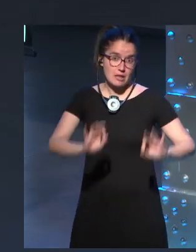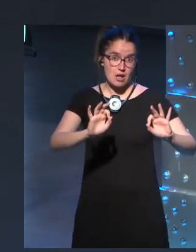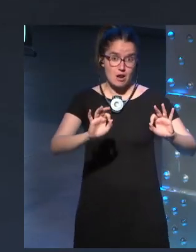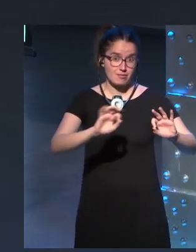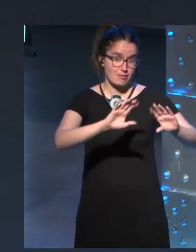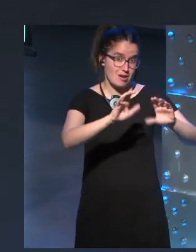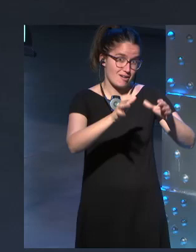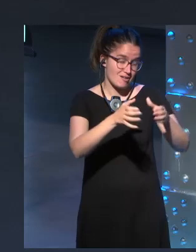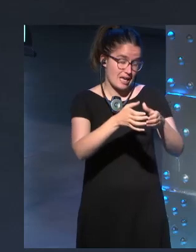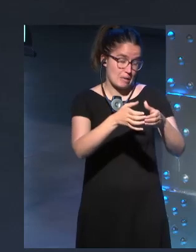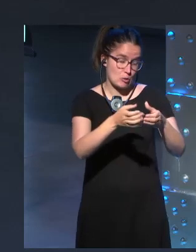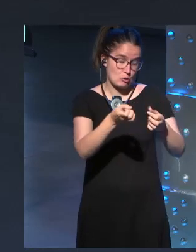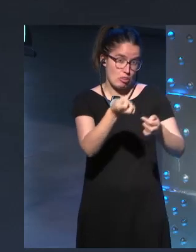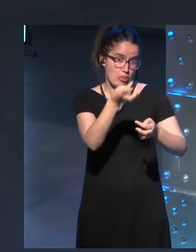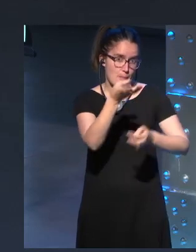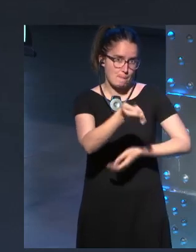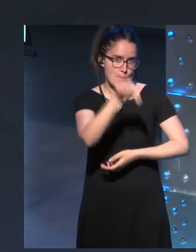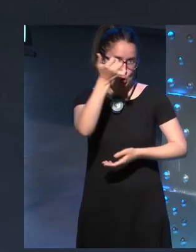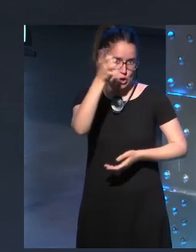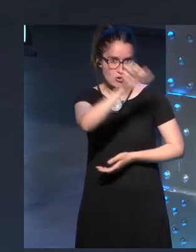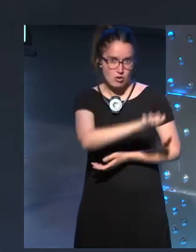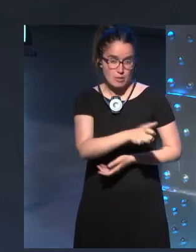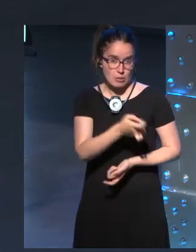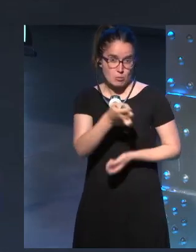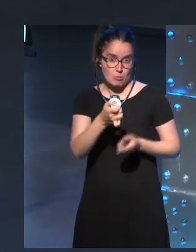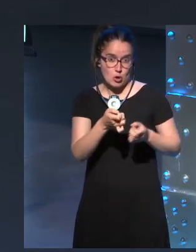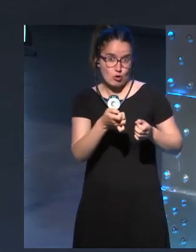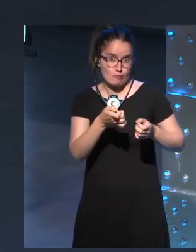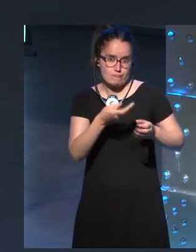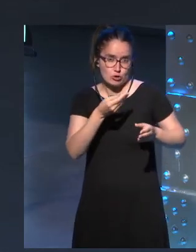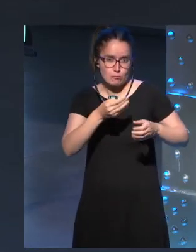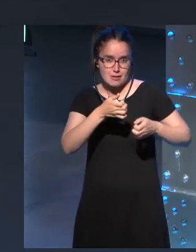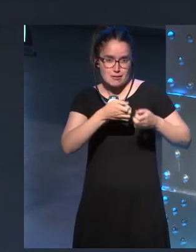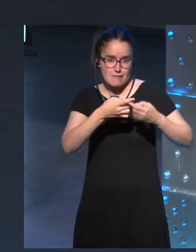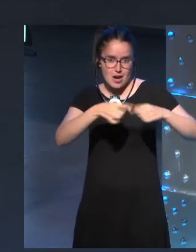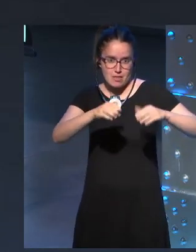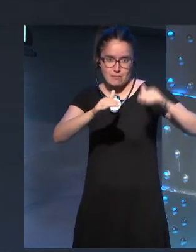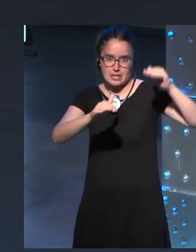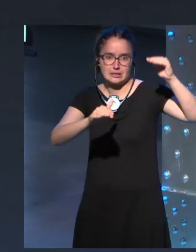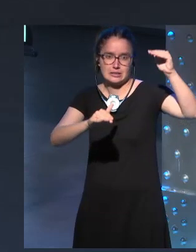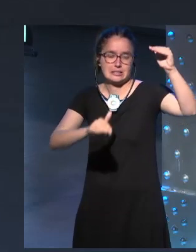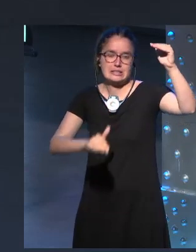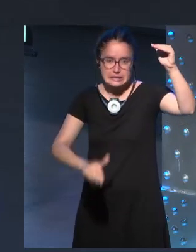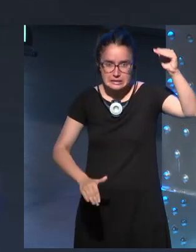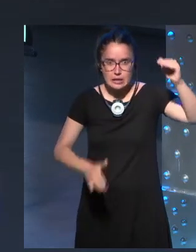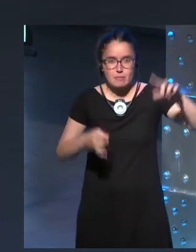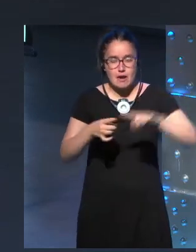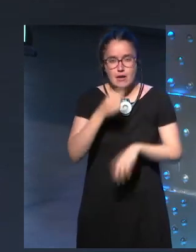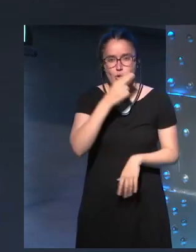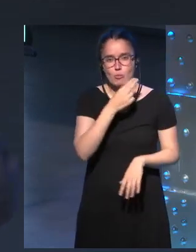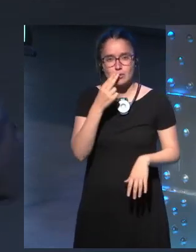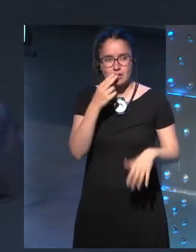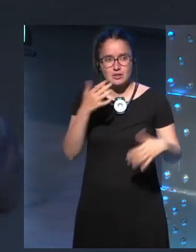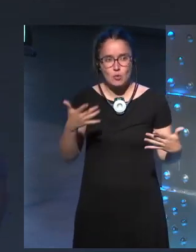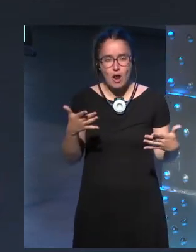and there's a small group of European clubs that are increasingly further away from the